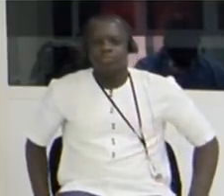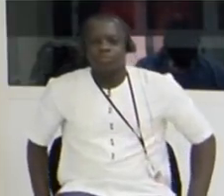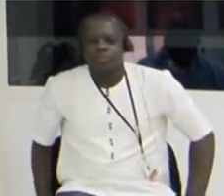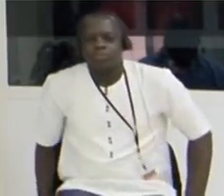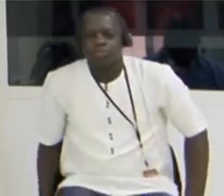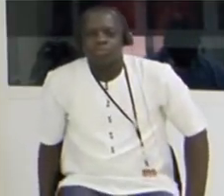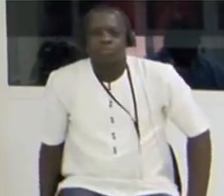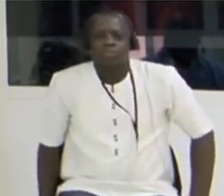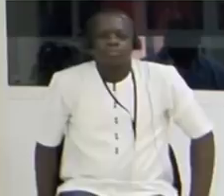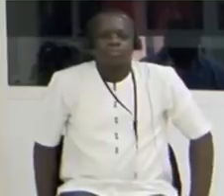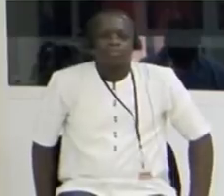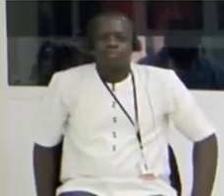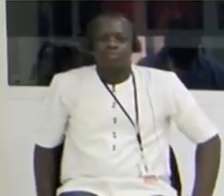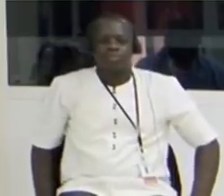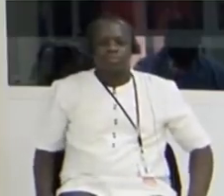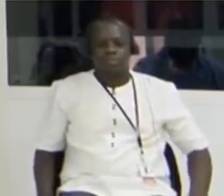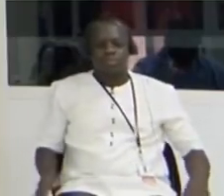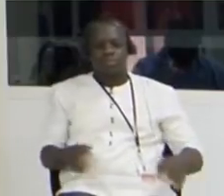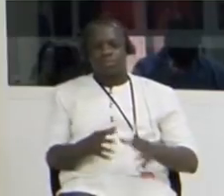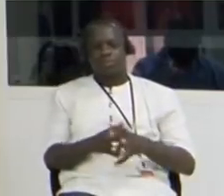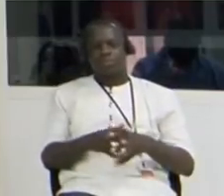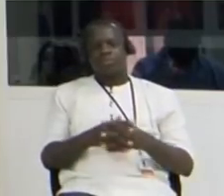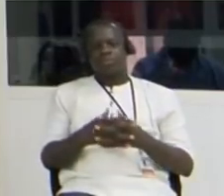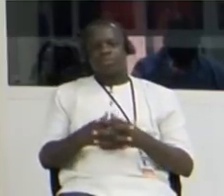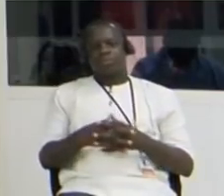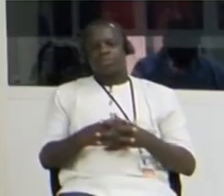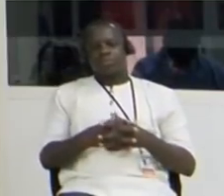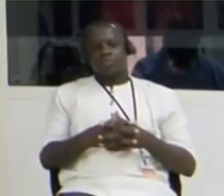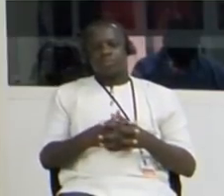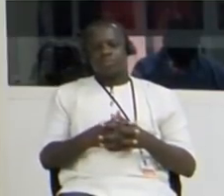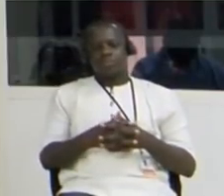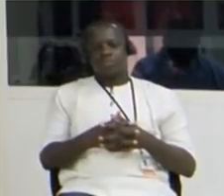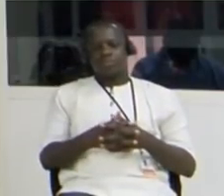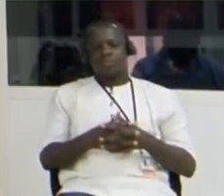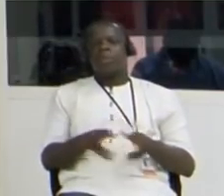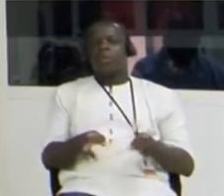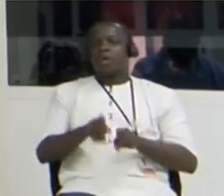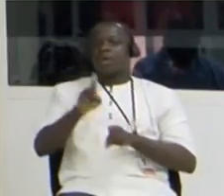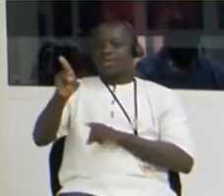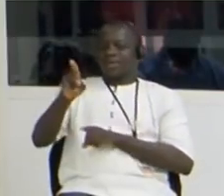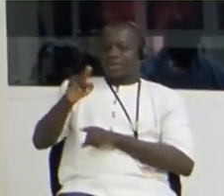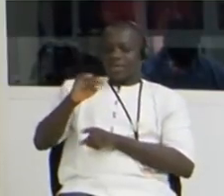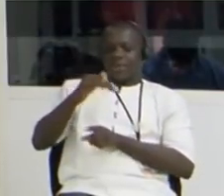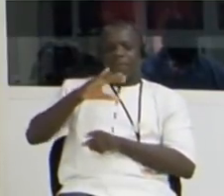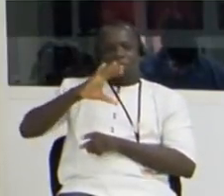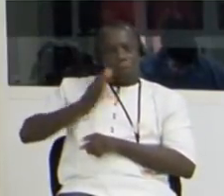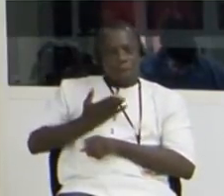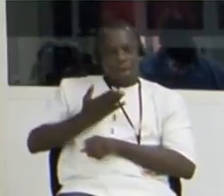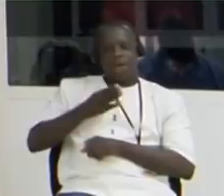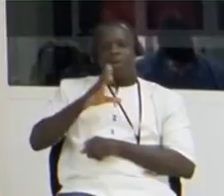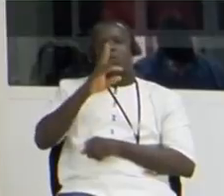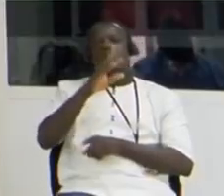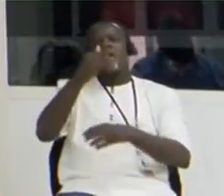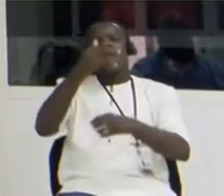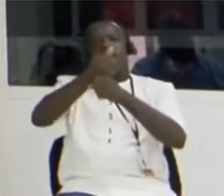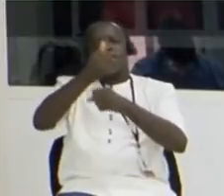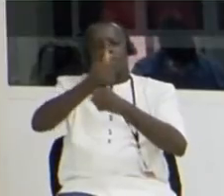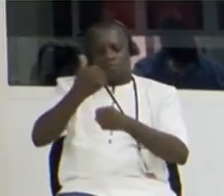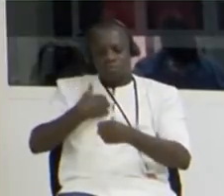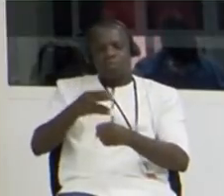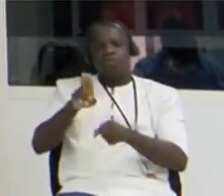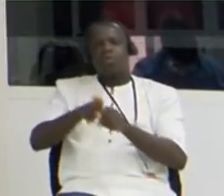them to be protocol officers, but for them to be ushers, not protocol officers,